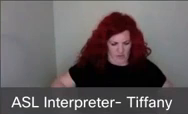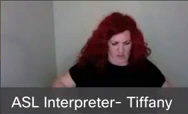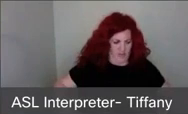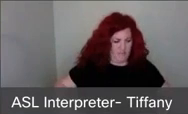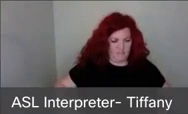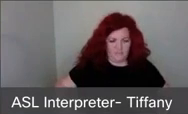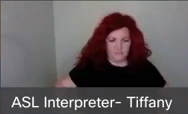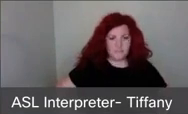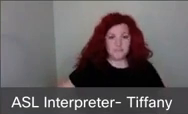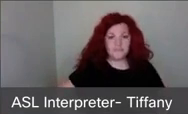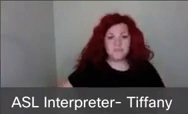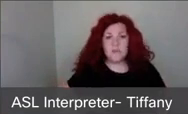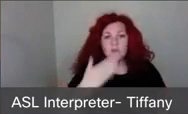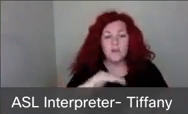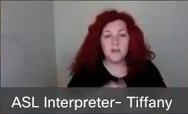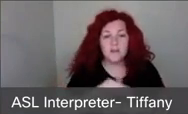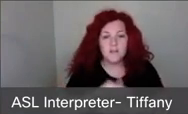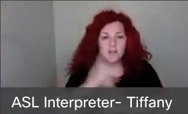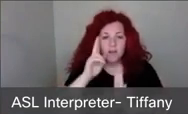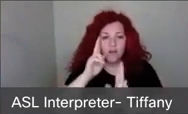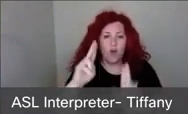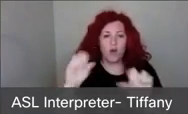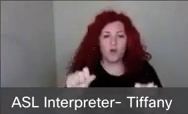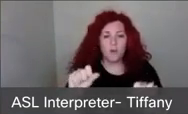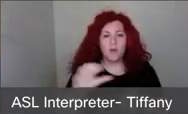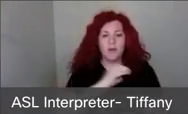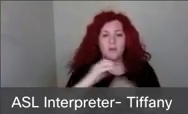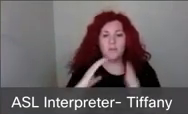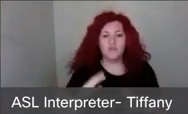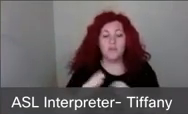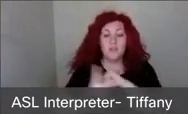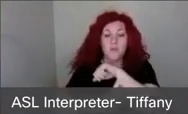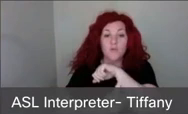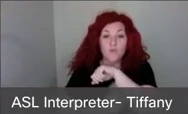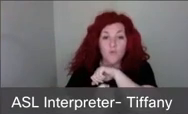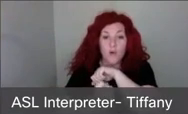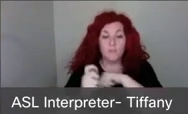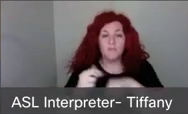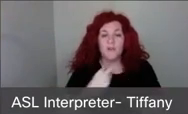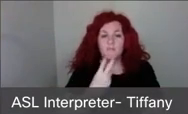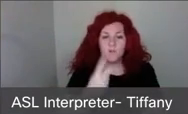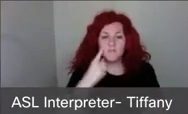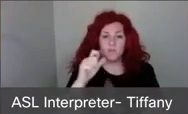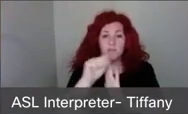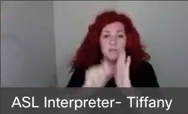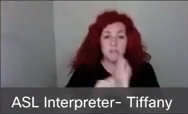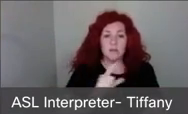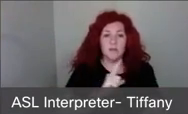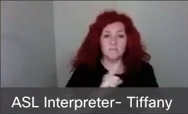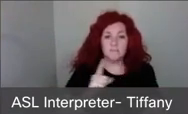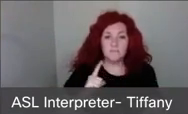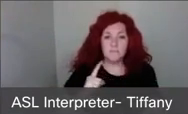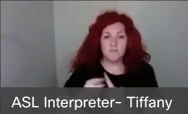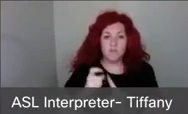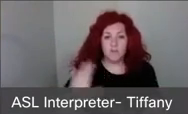Good evening, honorable commissioners. Being robbed of our voice in the state legislature by the